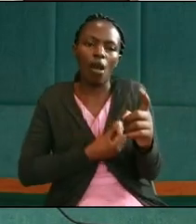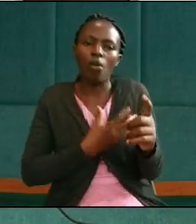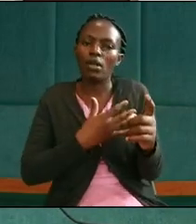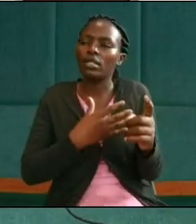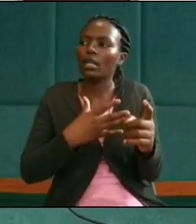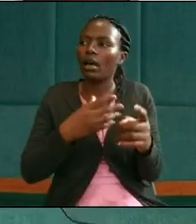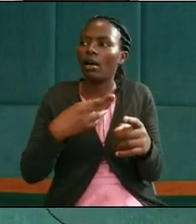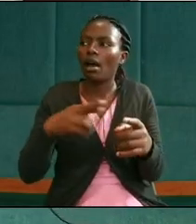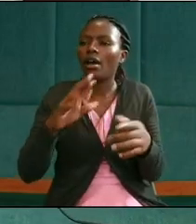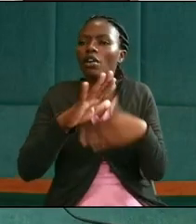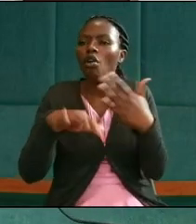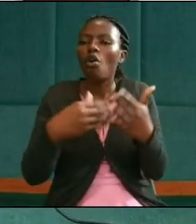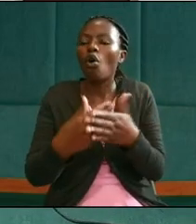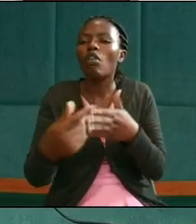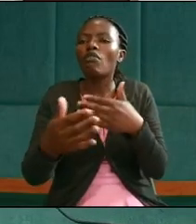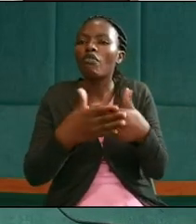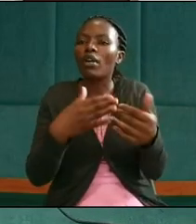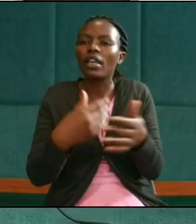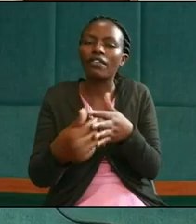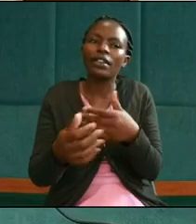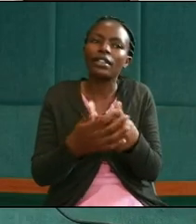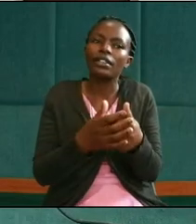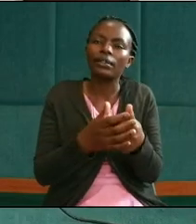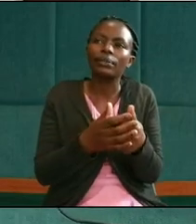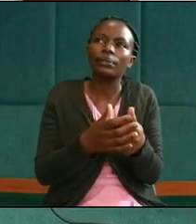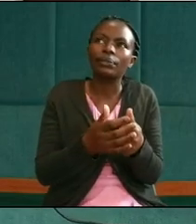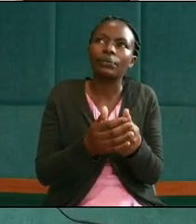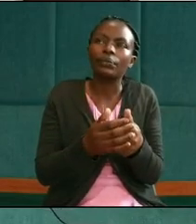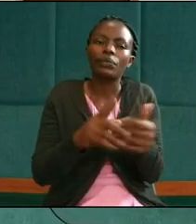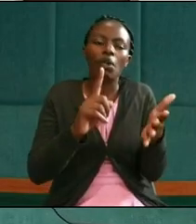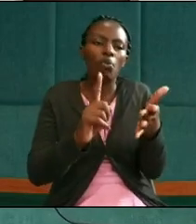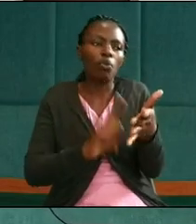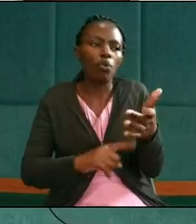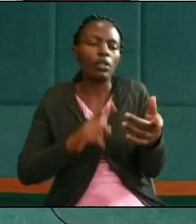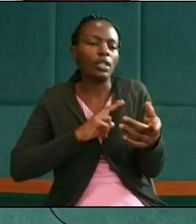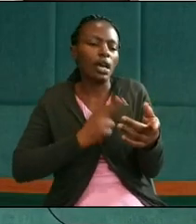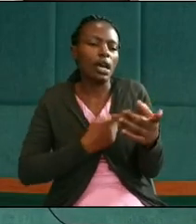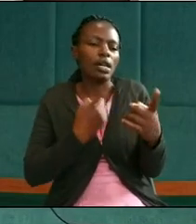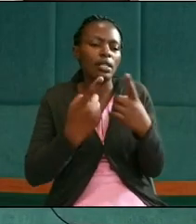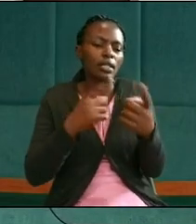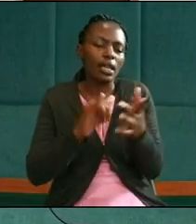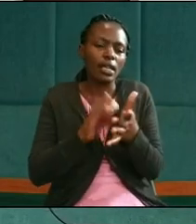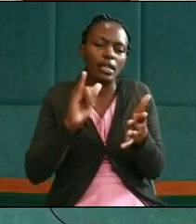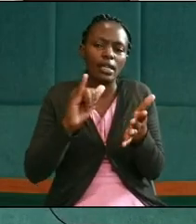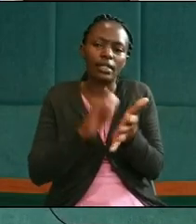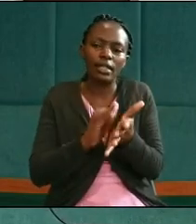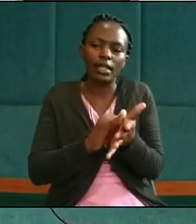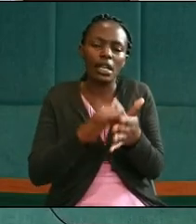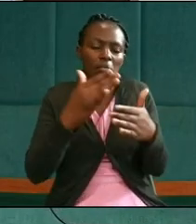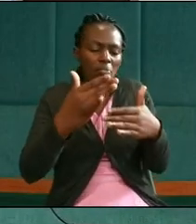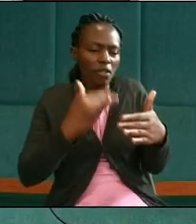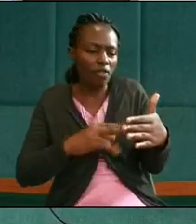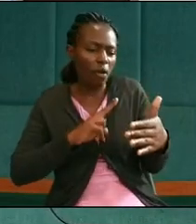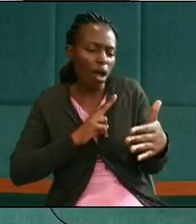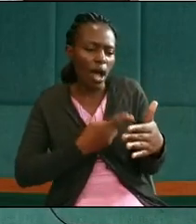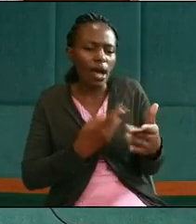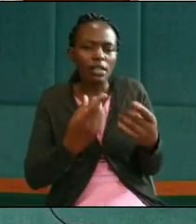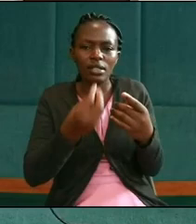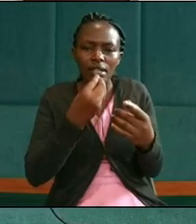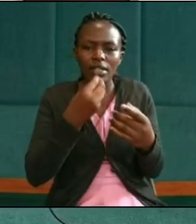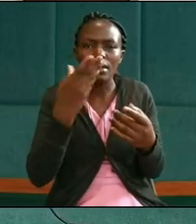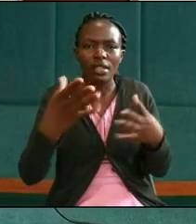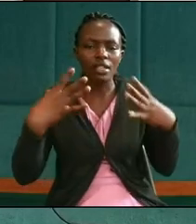sacrifice. So what you're saying is, before we partake of the Holy Communion, we should take a moment to